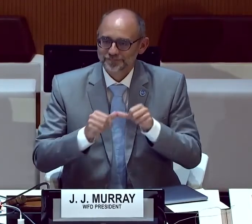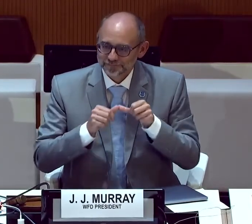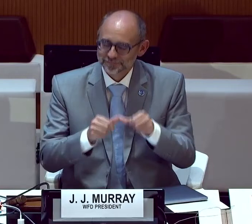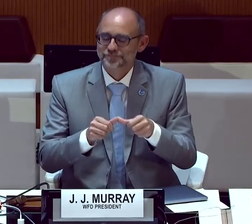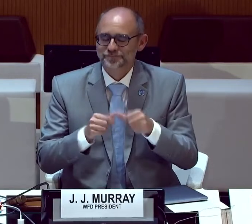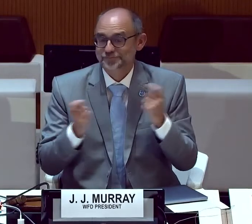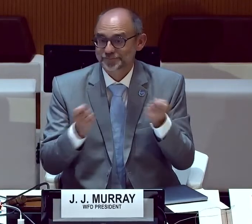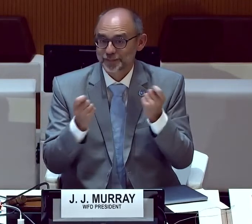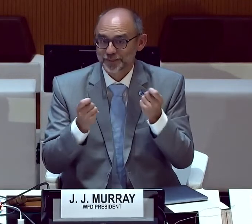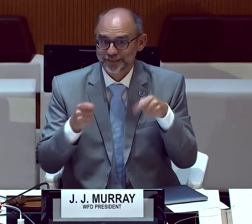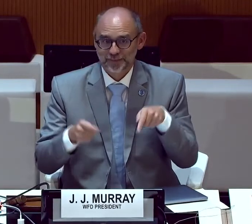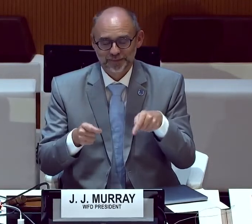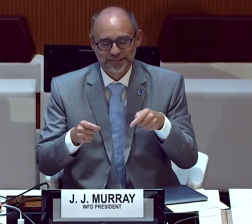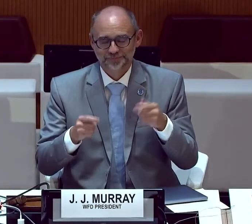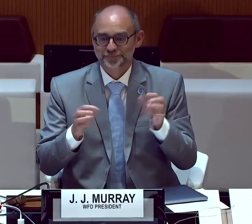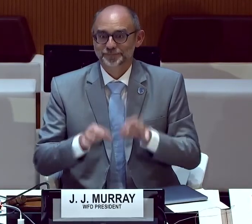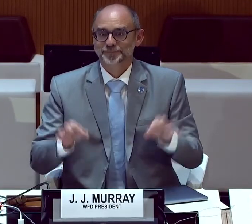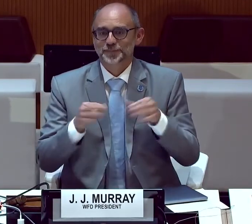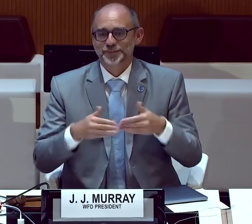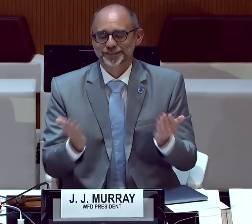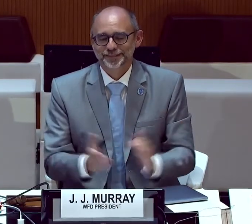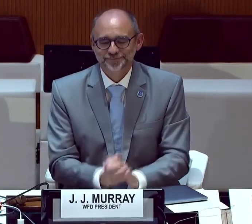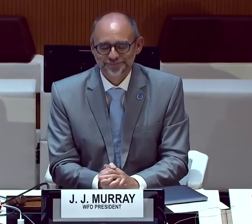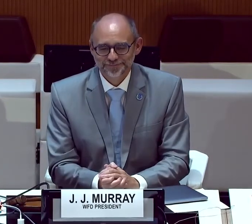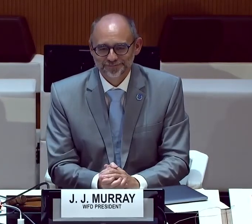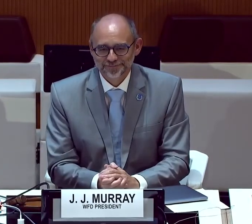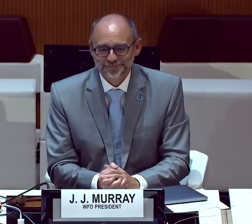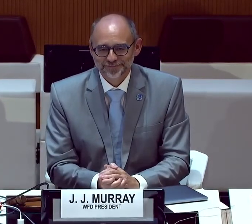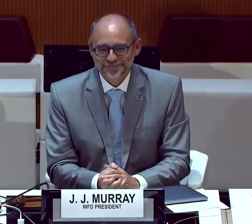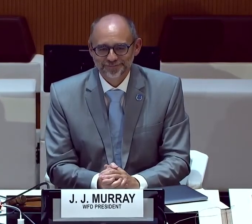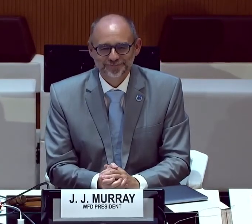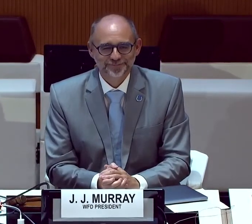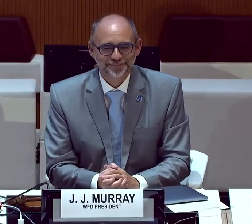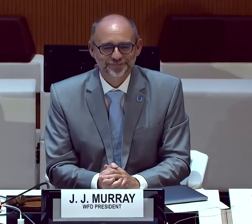hope you all will continue to celebrate this very important day.